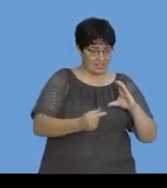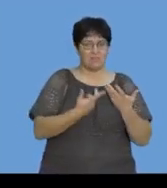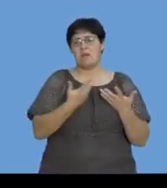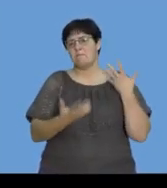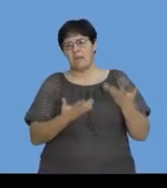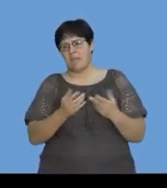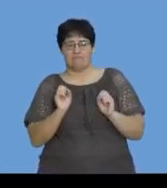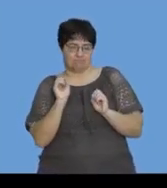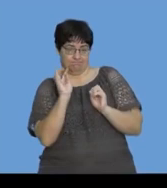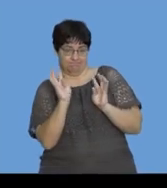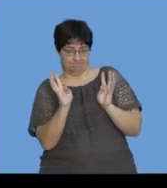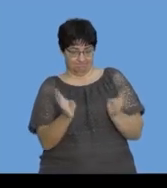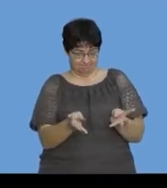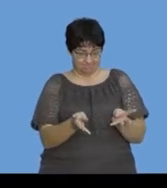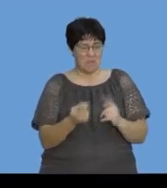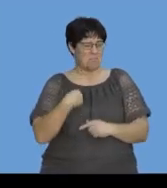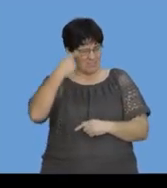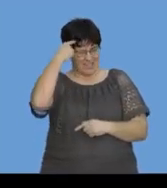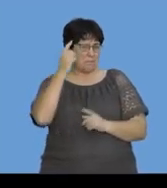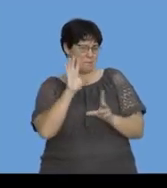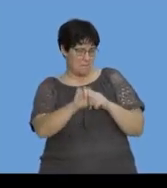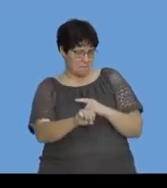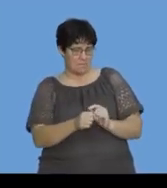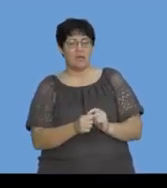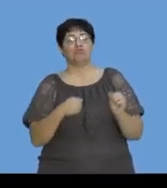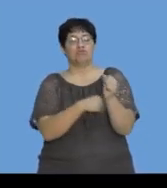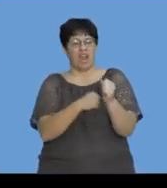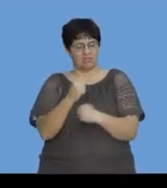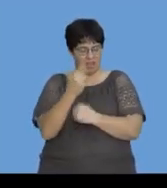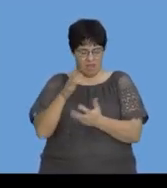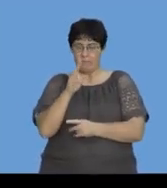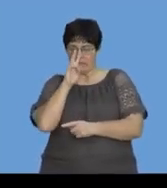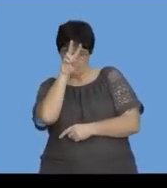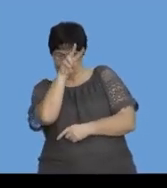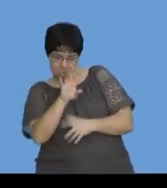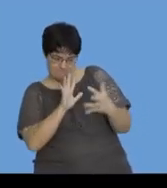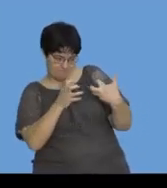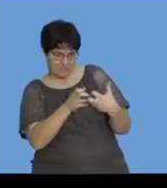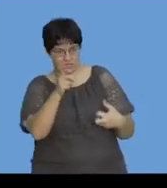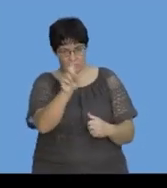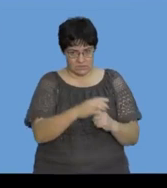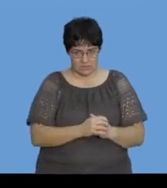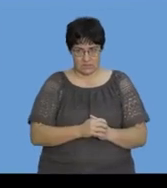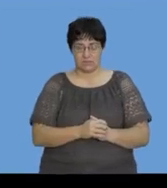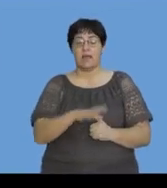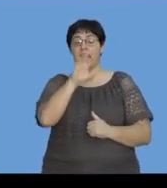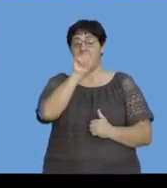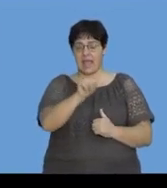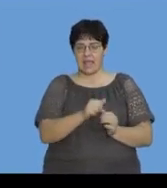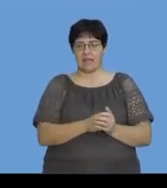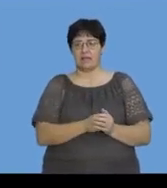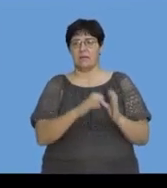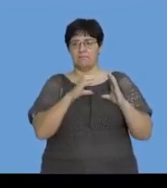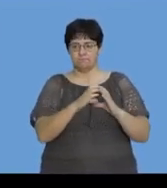maybe we have those spikes, because that's what my head is saying. I've done the structure, let me see what fits. Okay, number A,